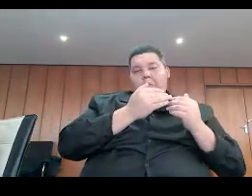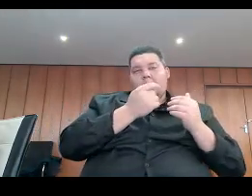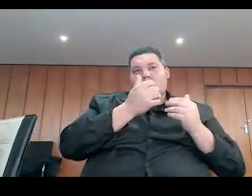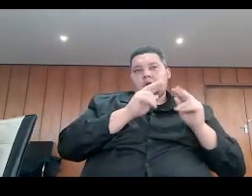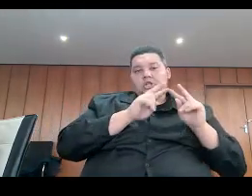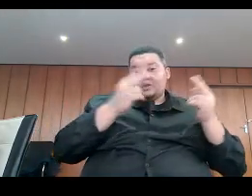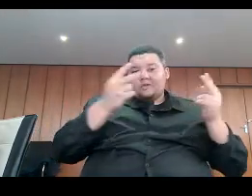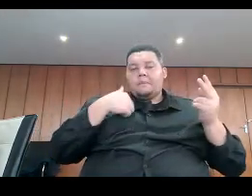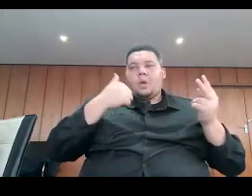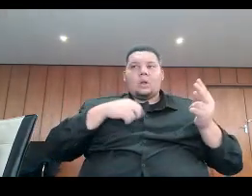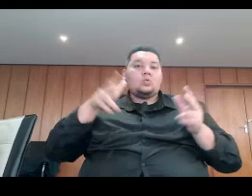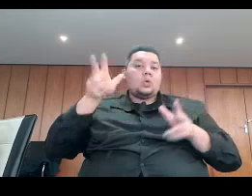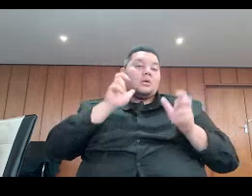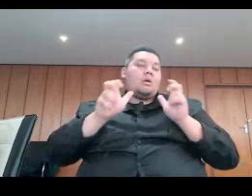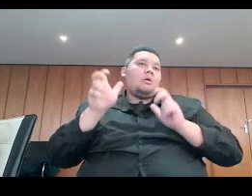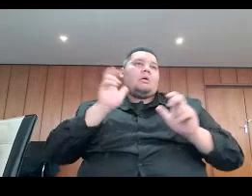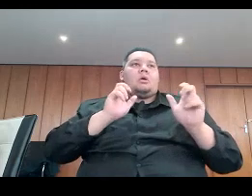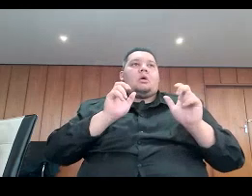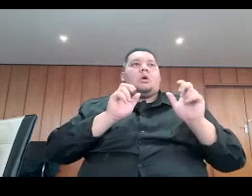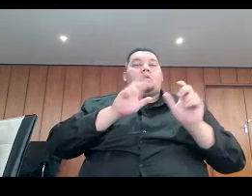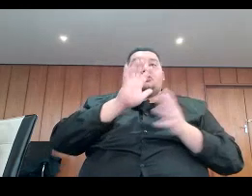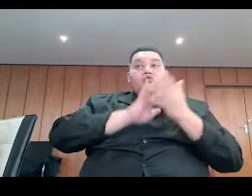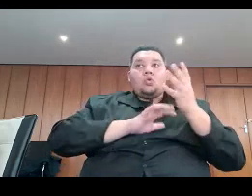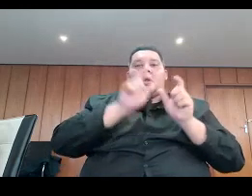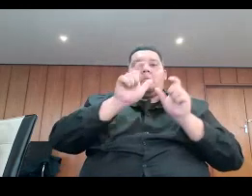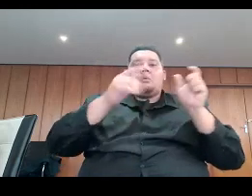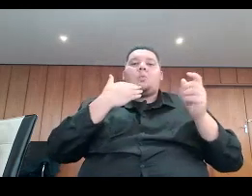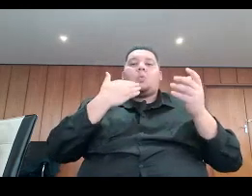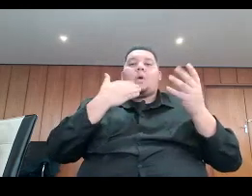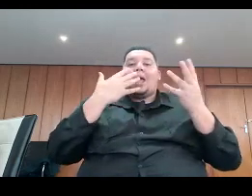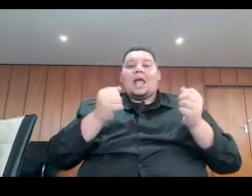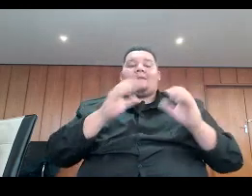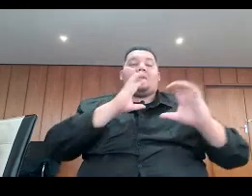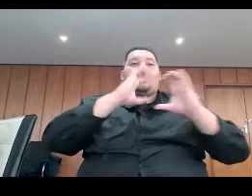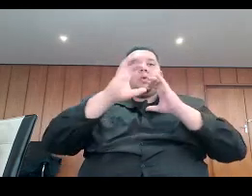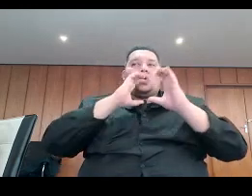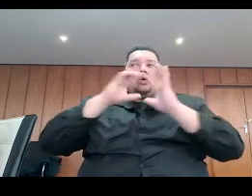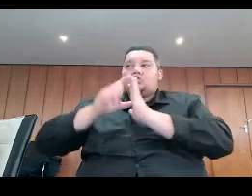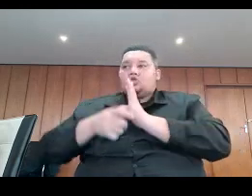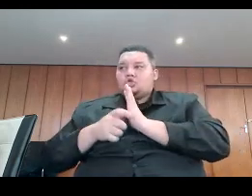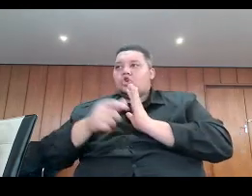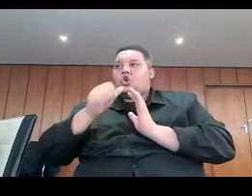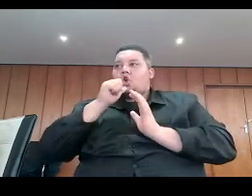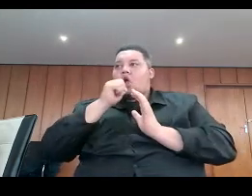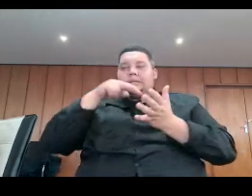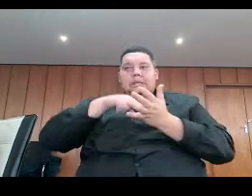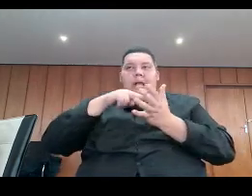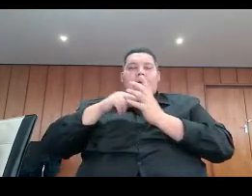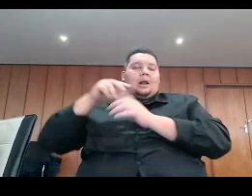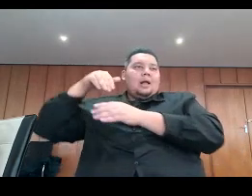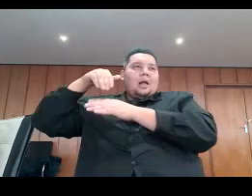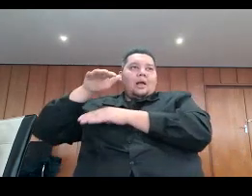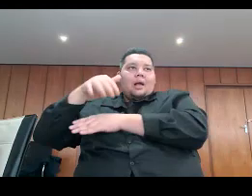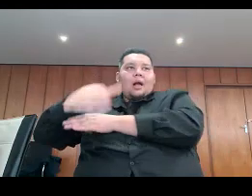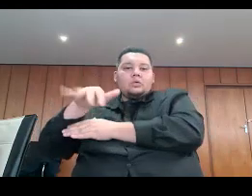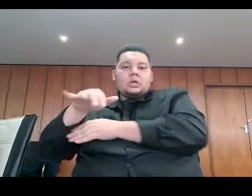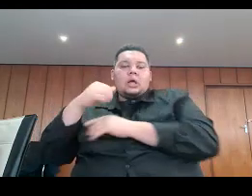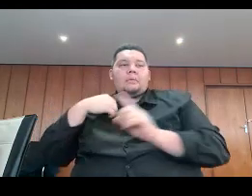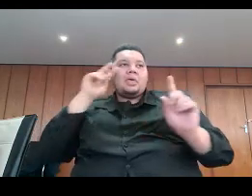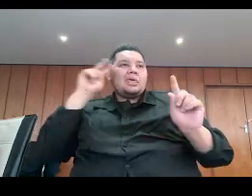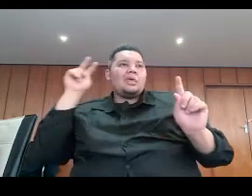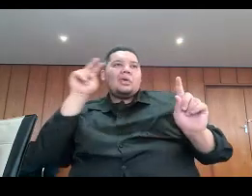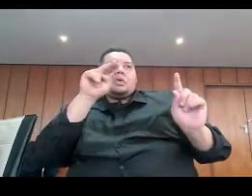wanted to hear the stories of people with communication disabilities rather than stand on the outside and measure who they